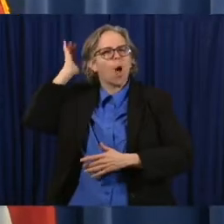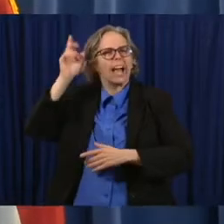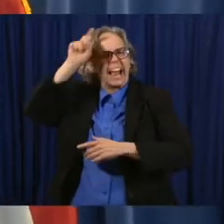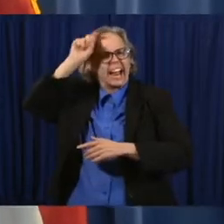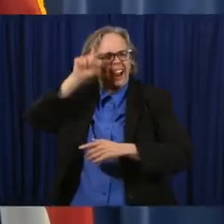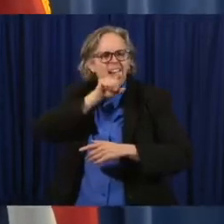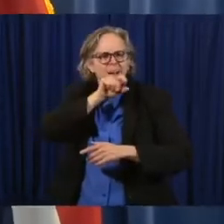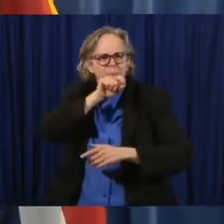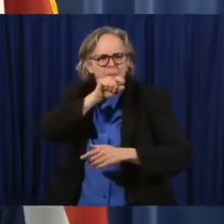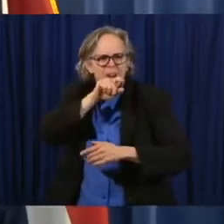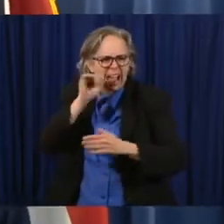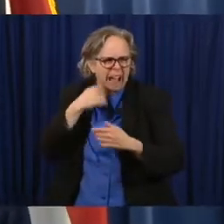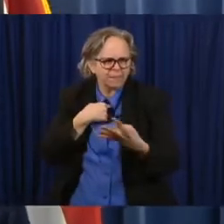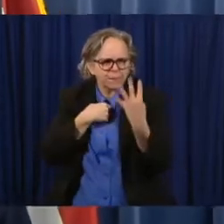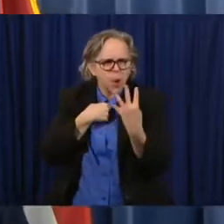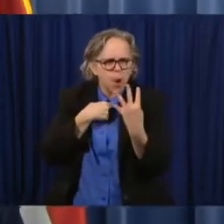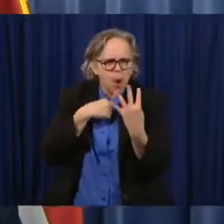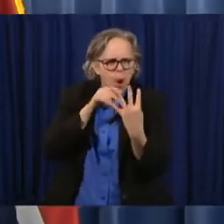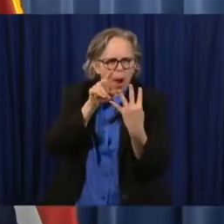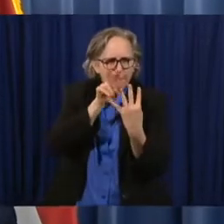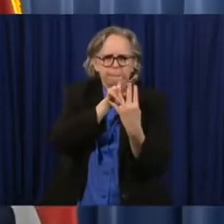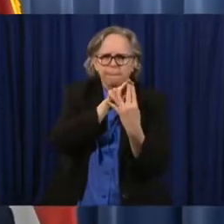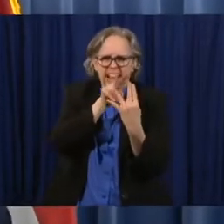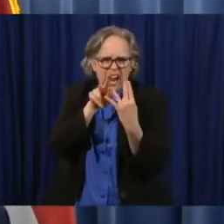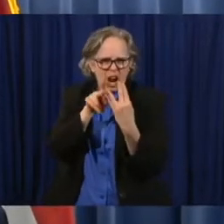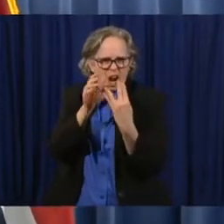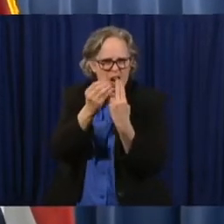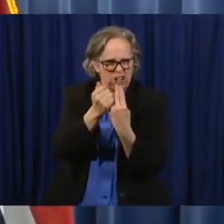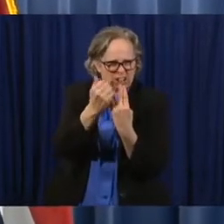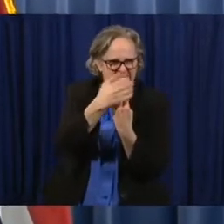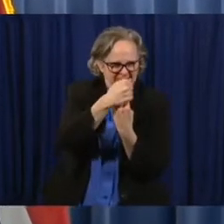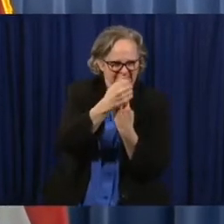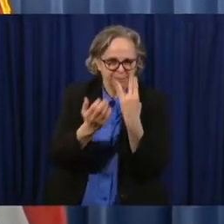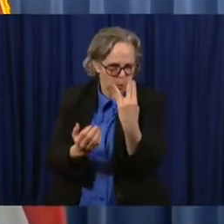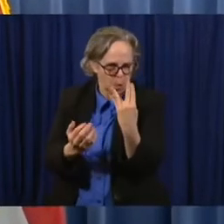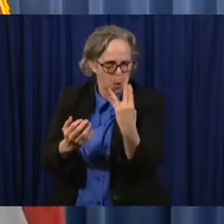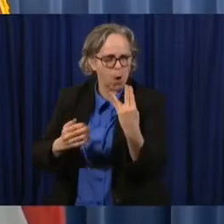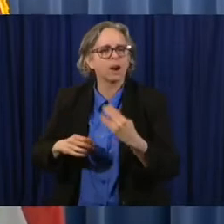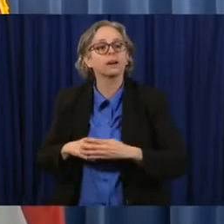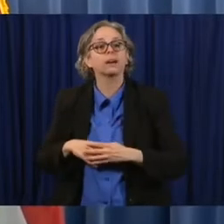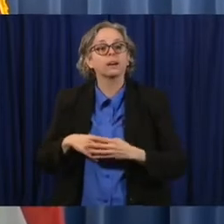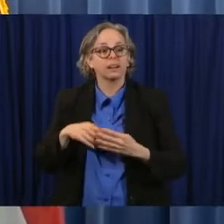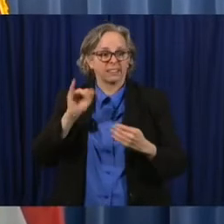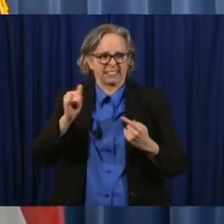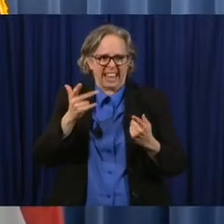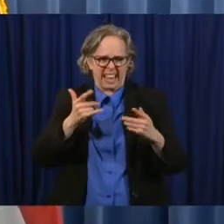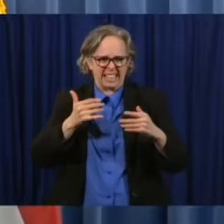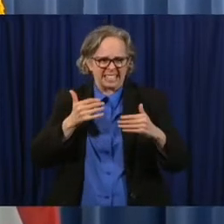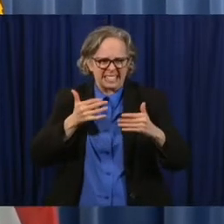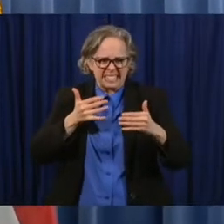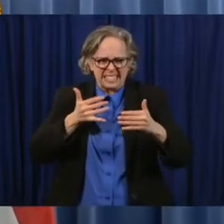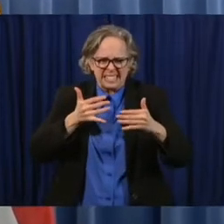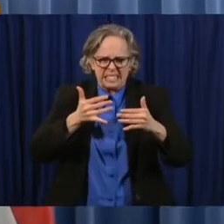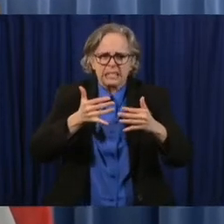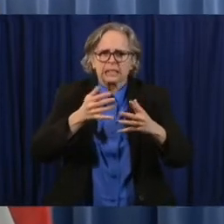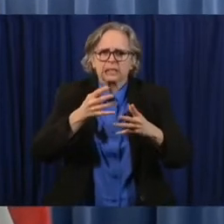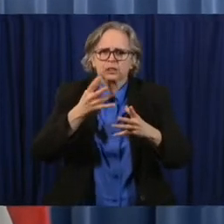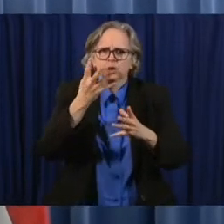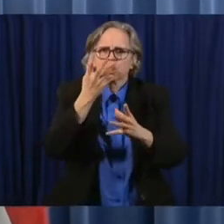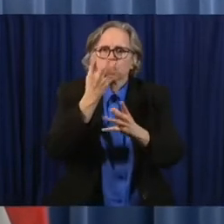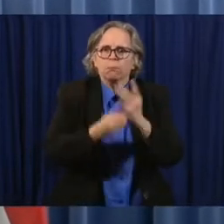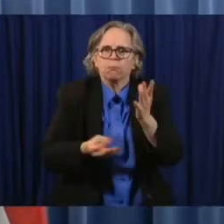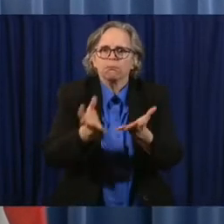nesting pairs. The bald eagle was on the brink of being lost forever and was on both the state and the federal list of threatened and